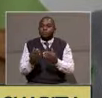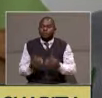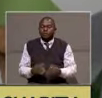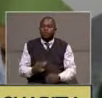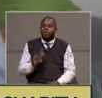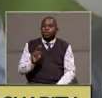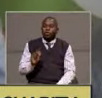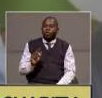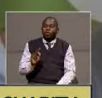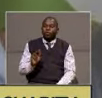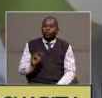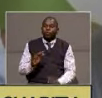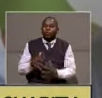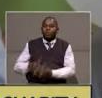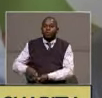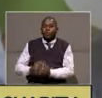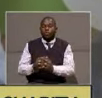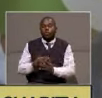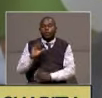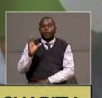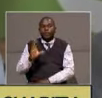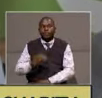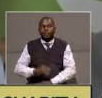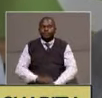Nkumba Volleyball Club.